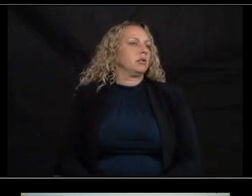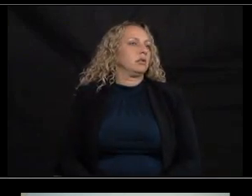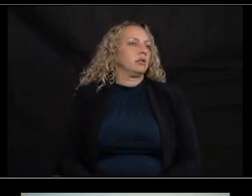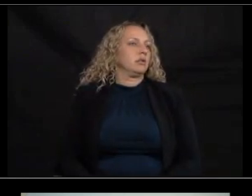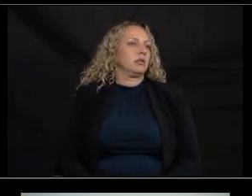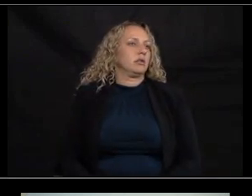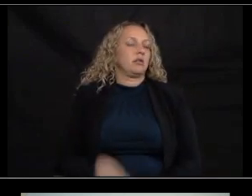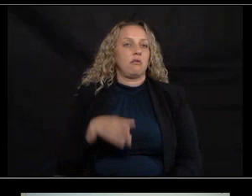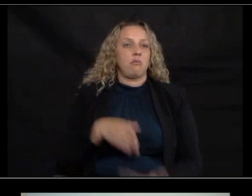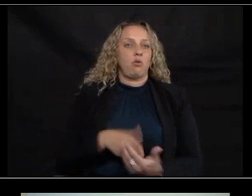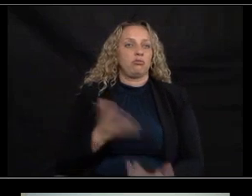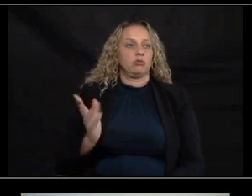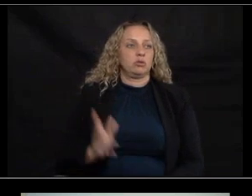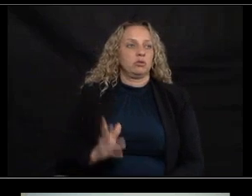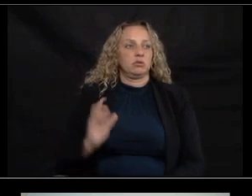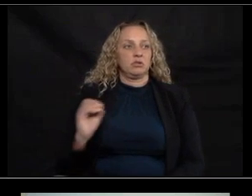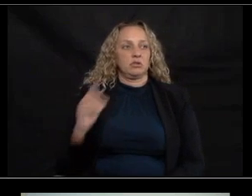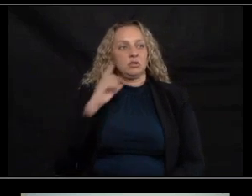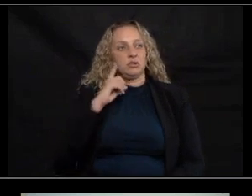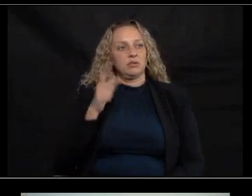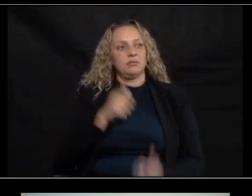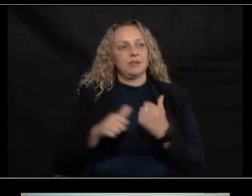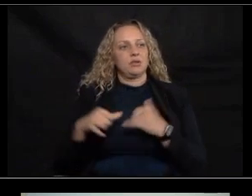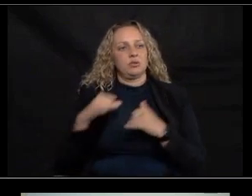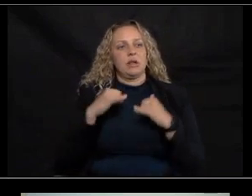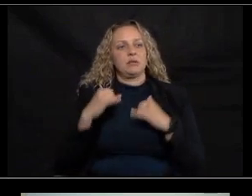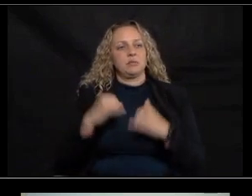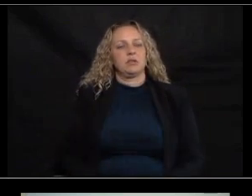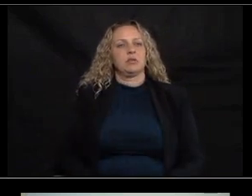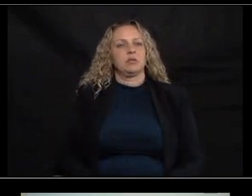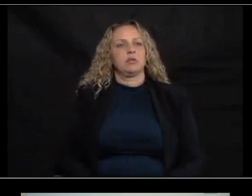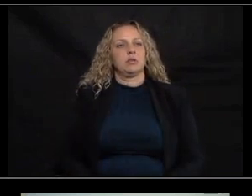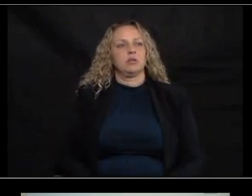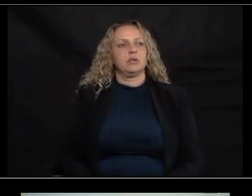opposed? Hearing none, motion passes unanimously.